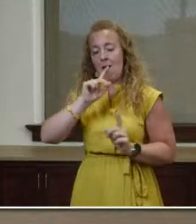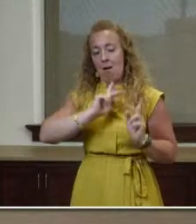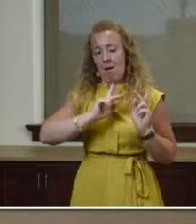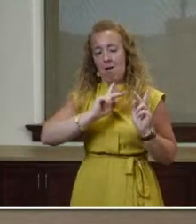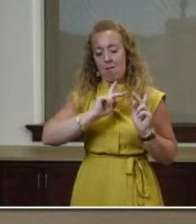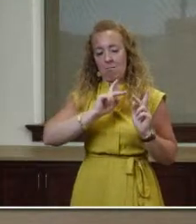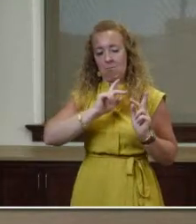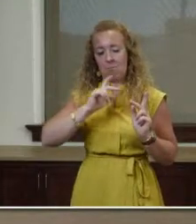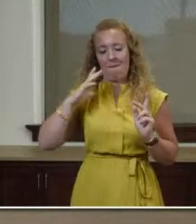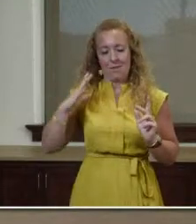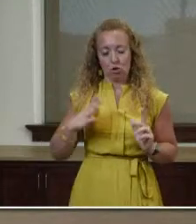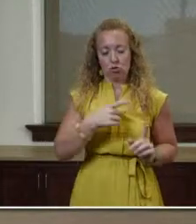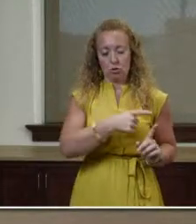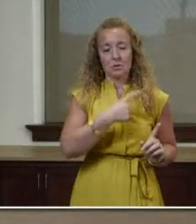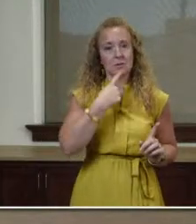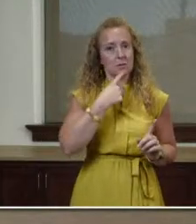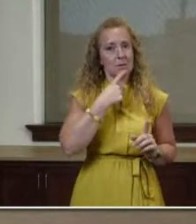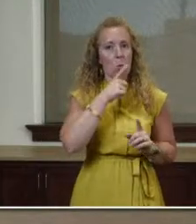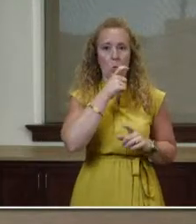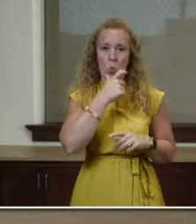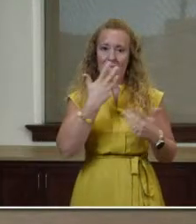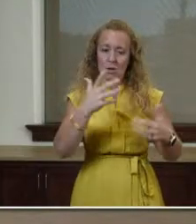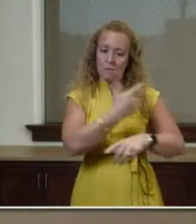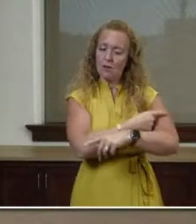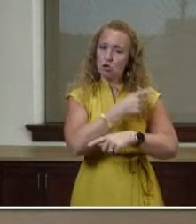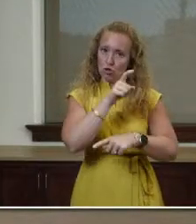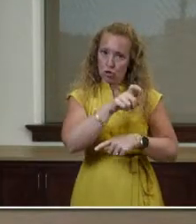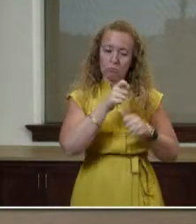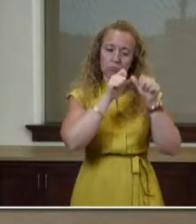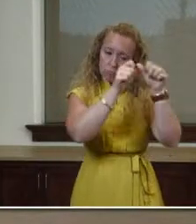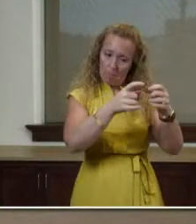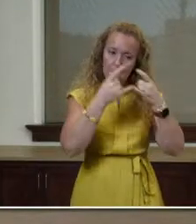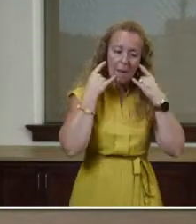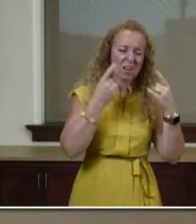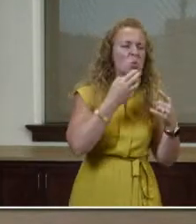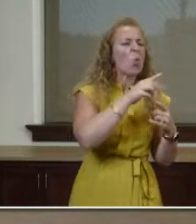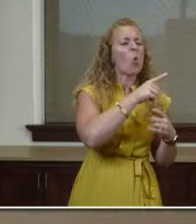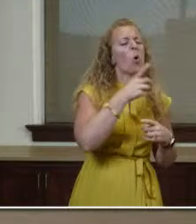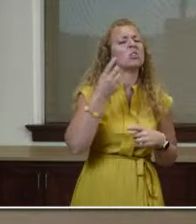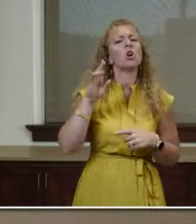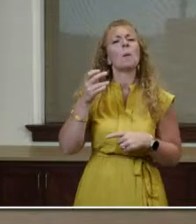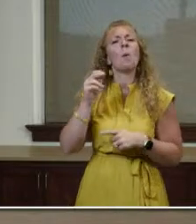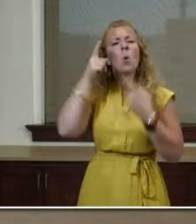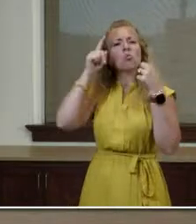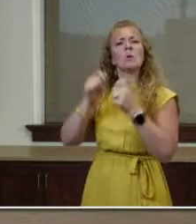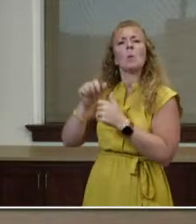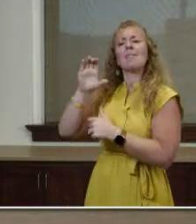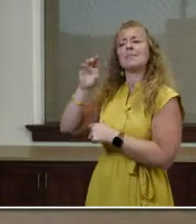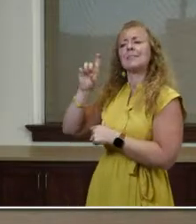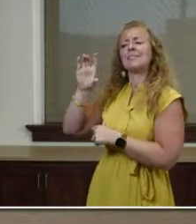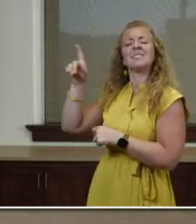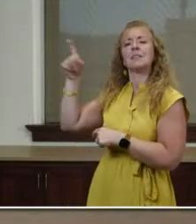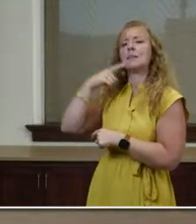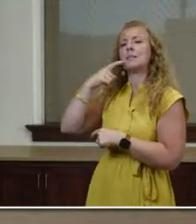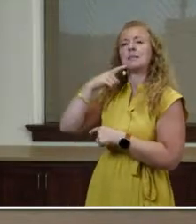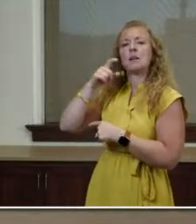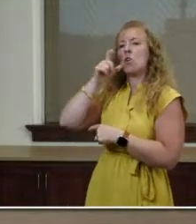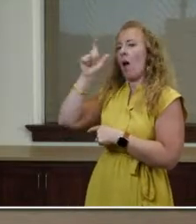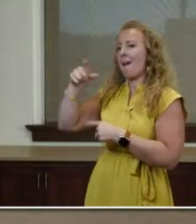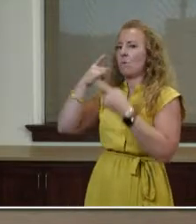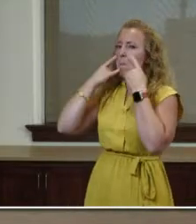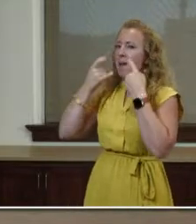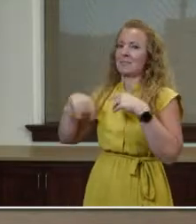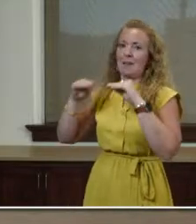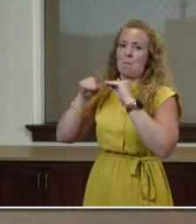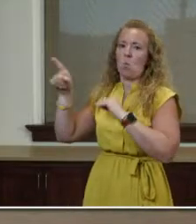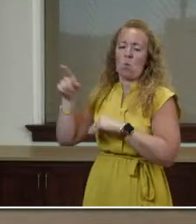that vaccinated individuals should still mask up, or with the CDC that vaccinated individuals no longer need to wear masks in